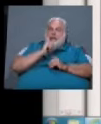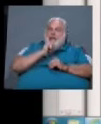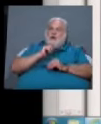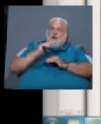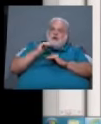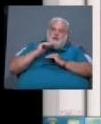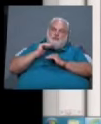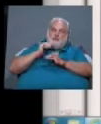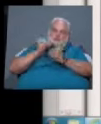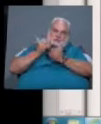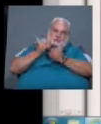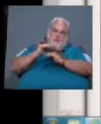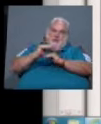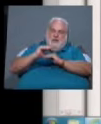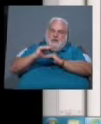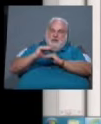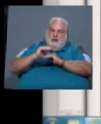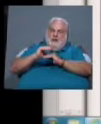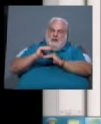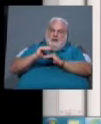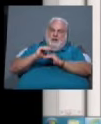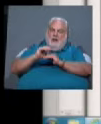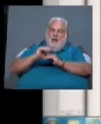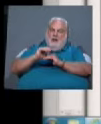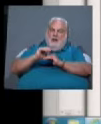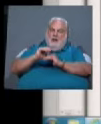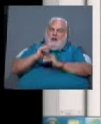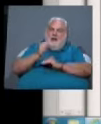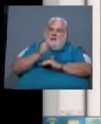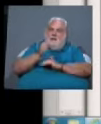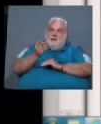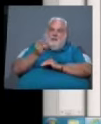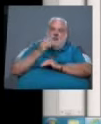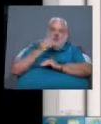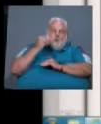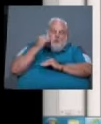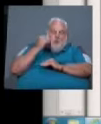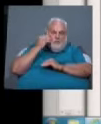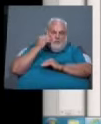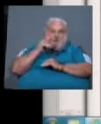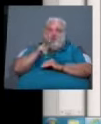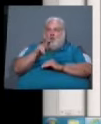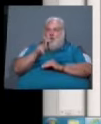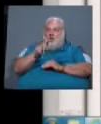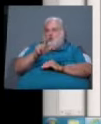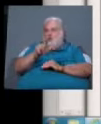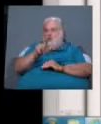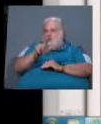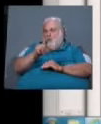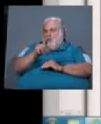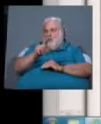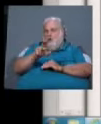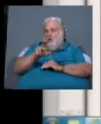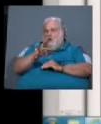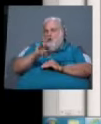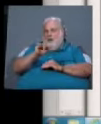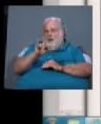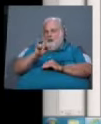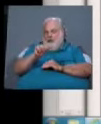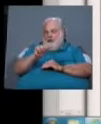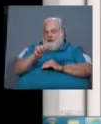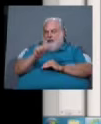age-restricted multifamily project with a total of 221 units in